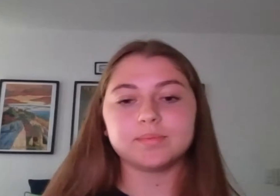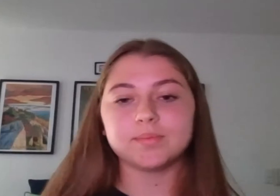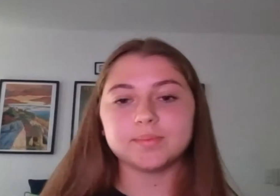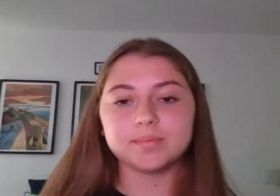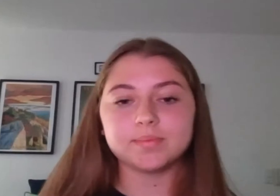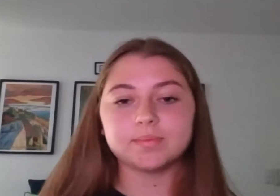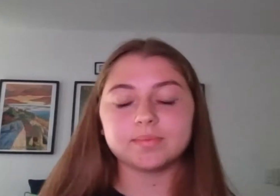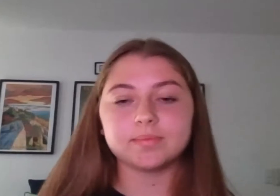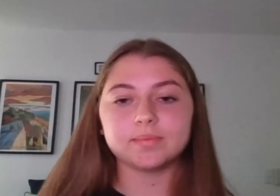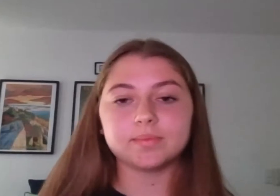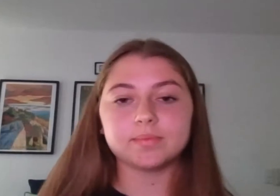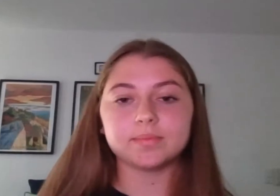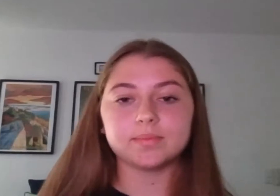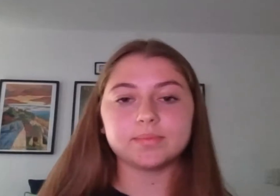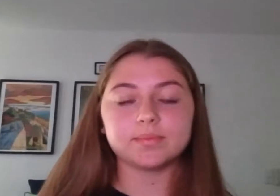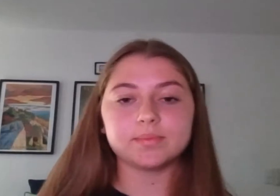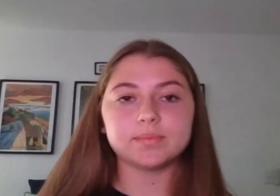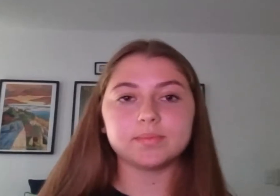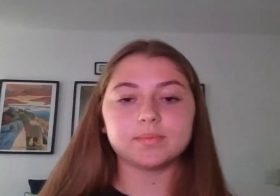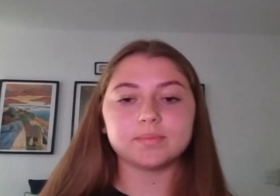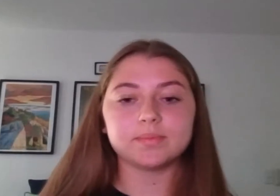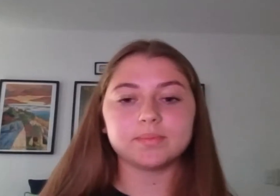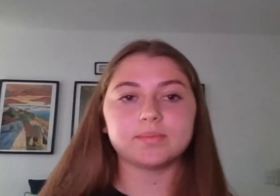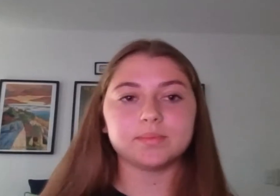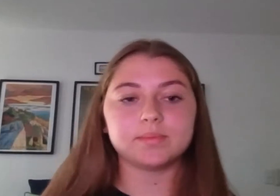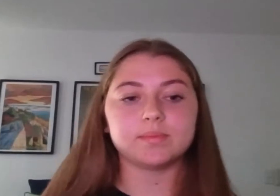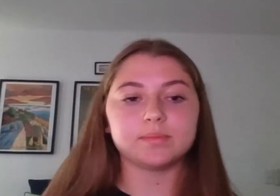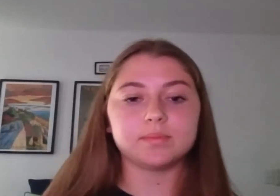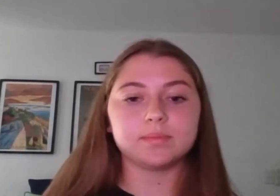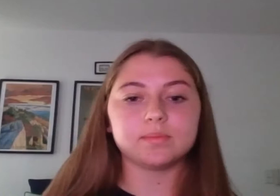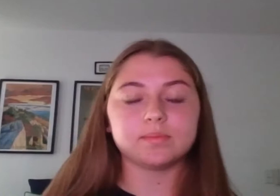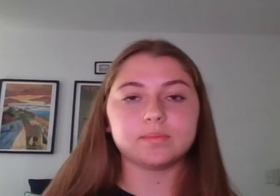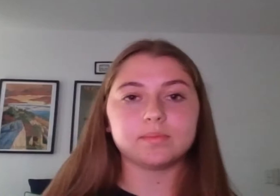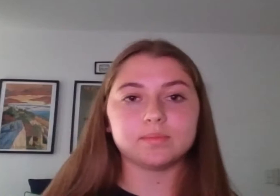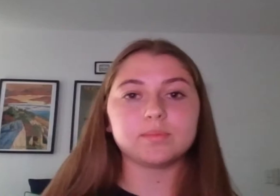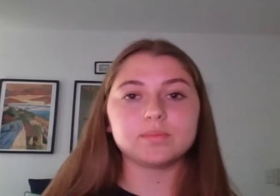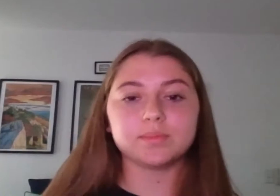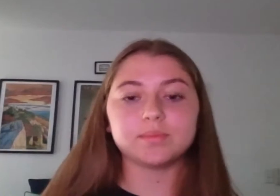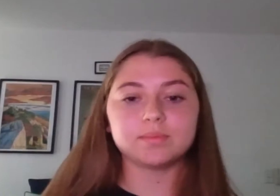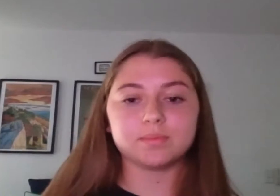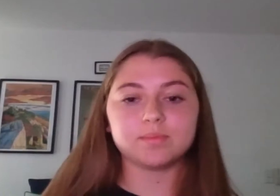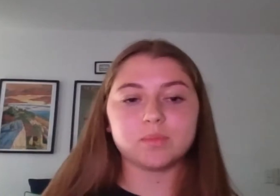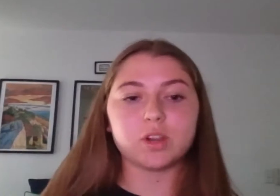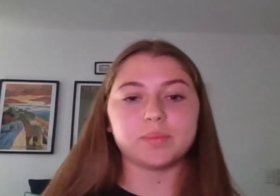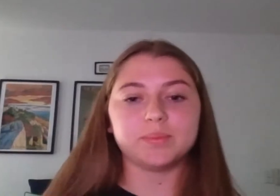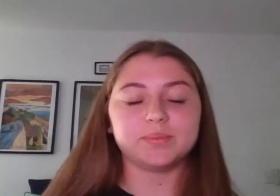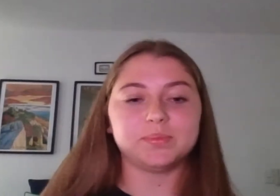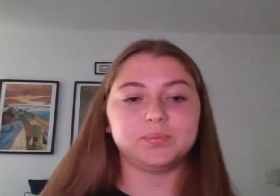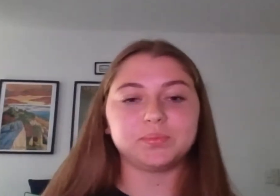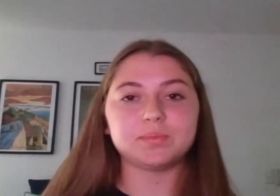So let's see if anyone has questions. I can start with one just to get the ball rolling. So